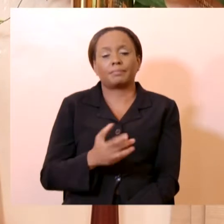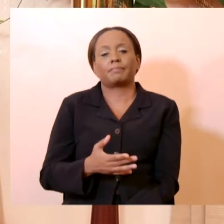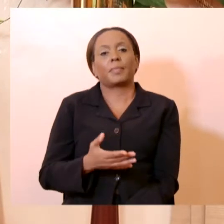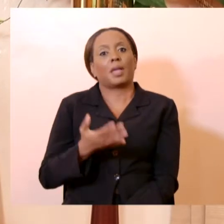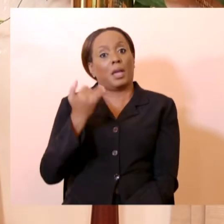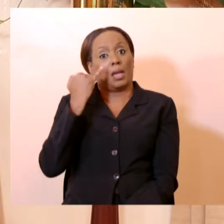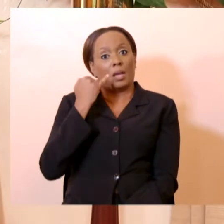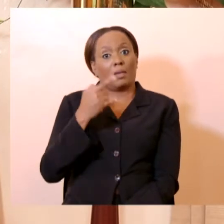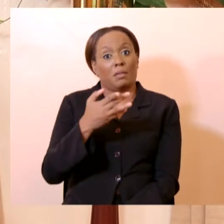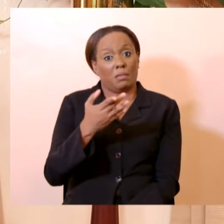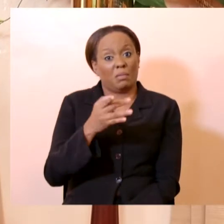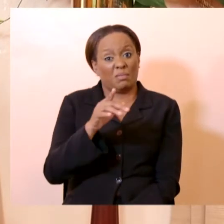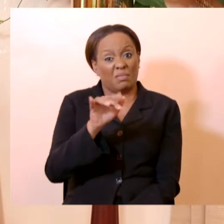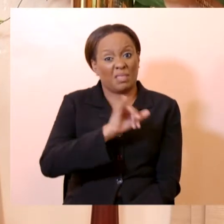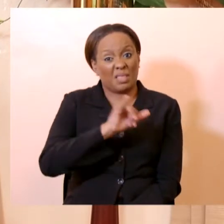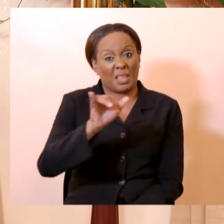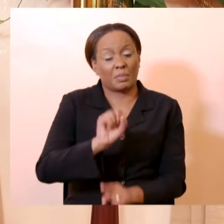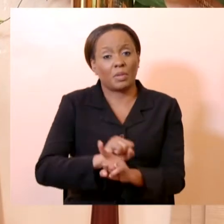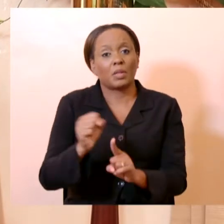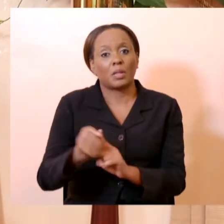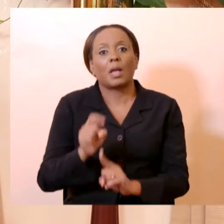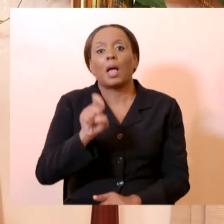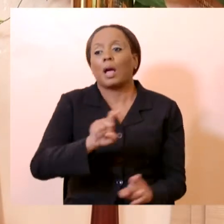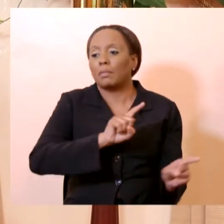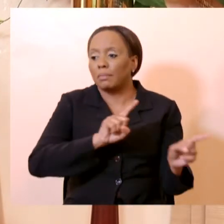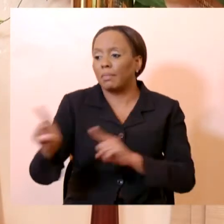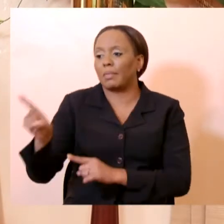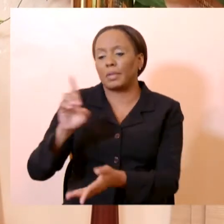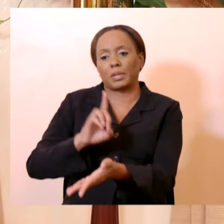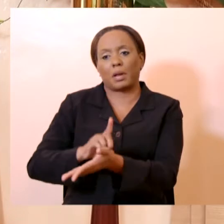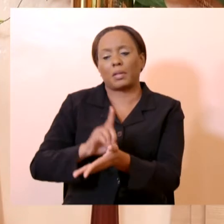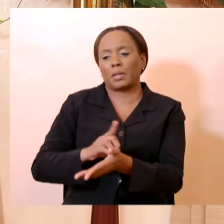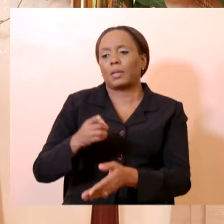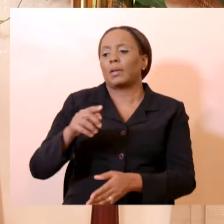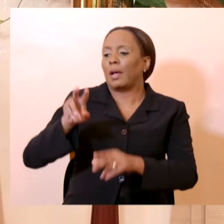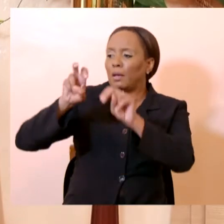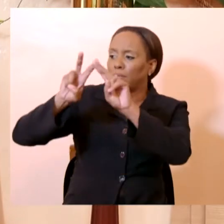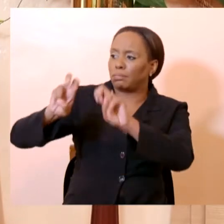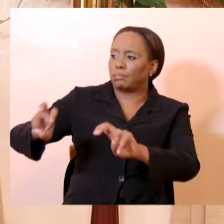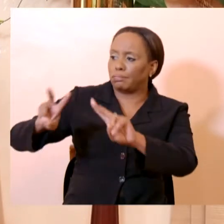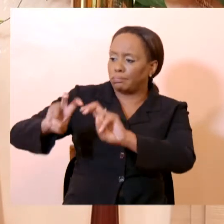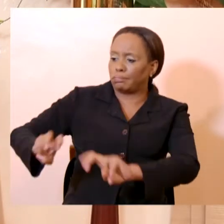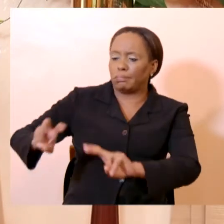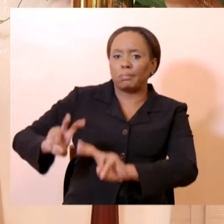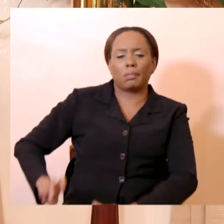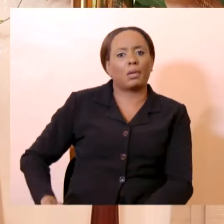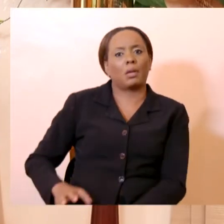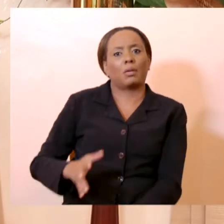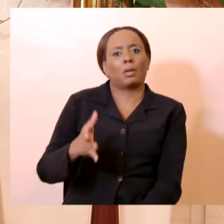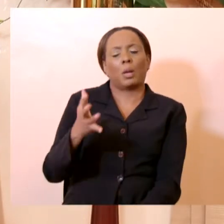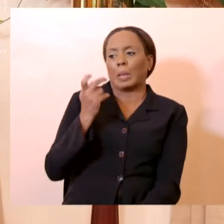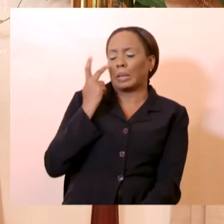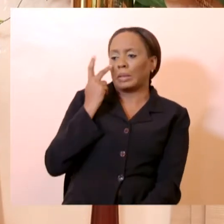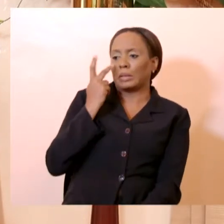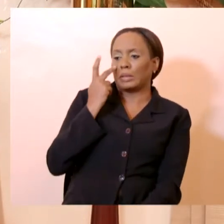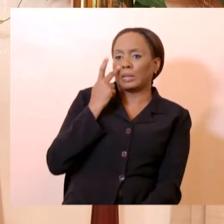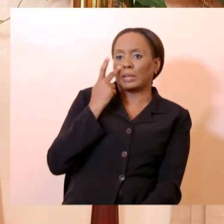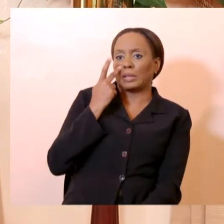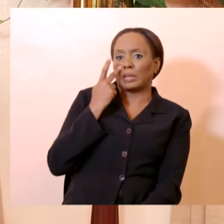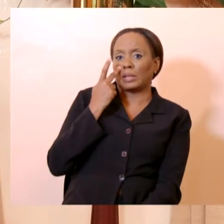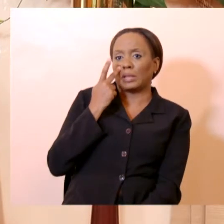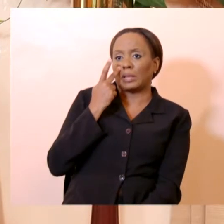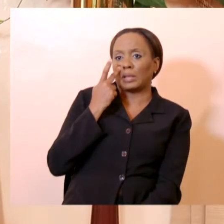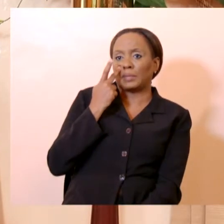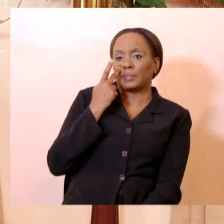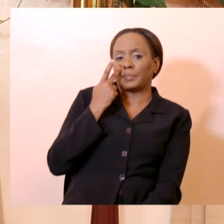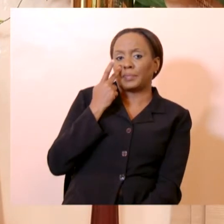will be undertaken. Okay? We first want to know if the severe allergy is to any component of the